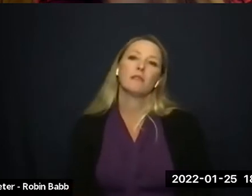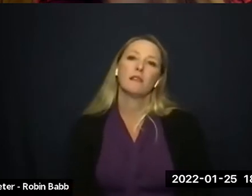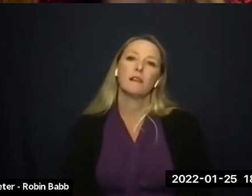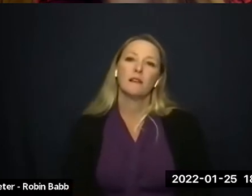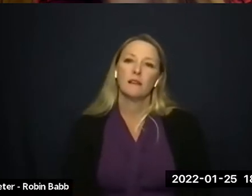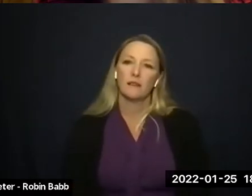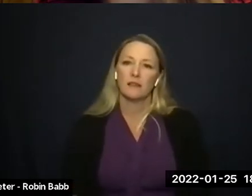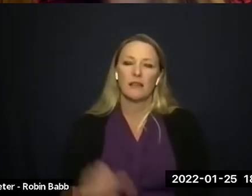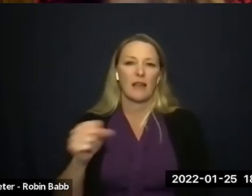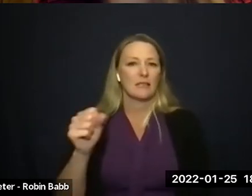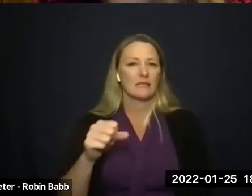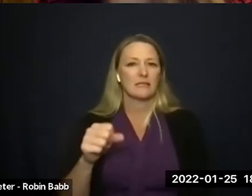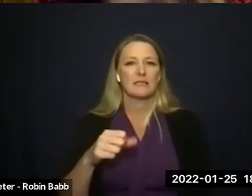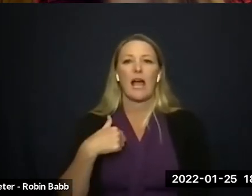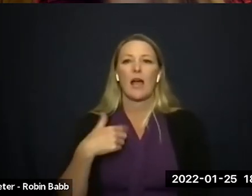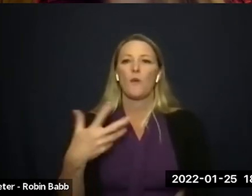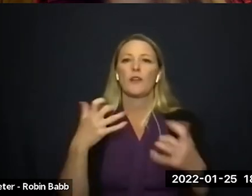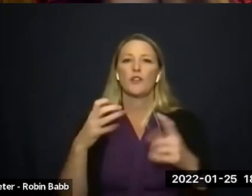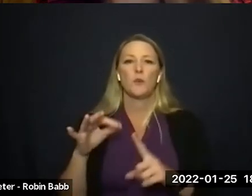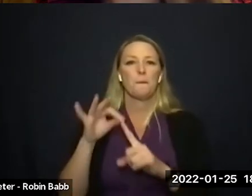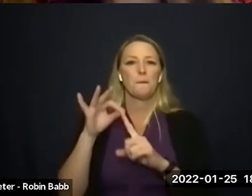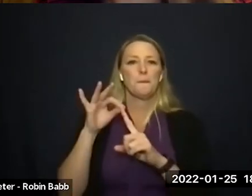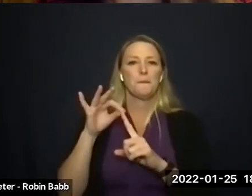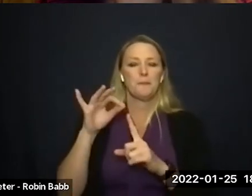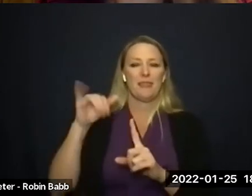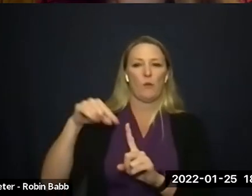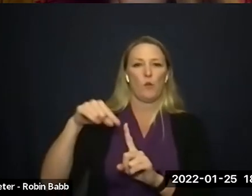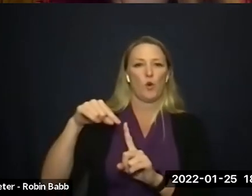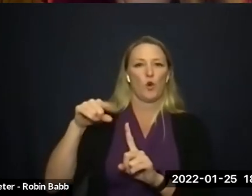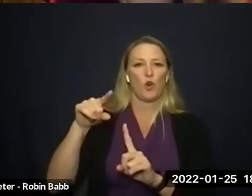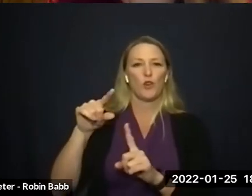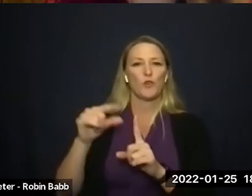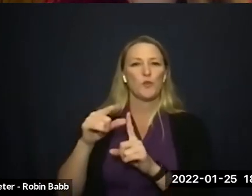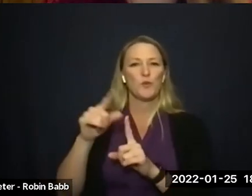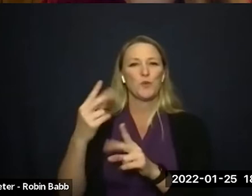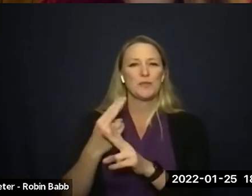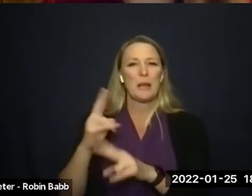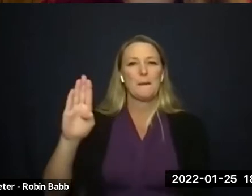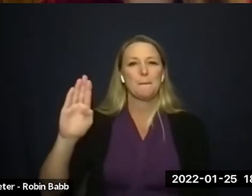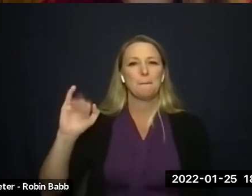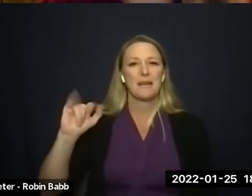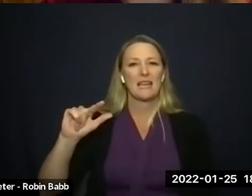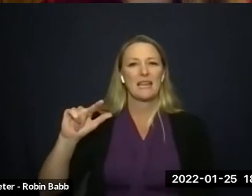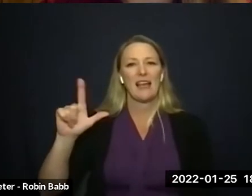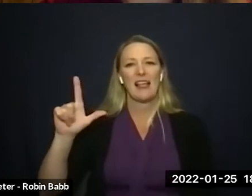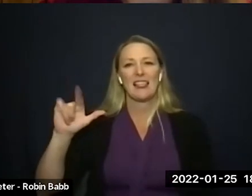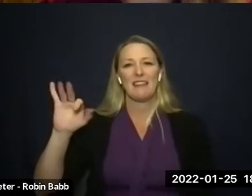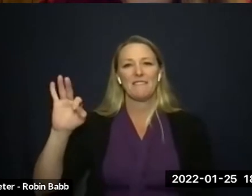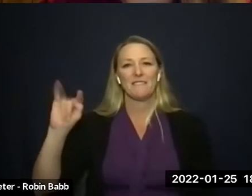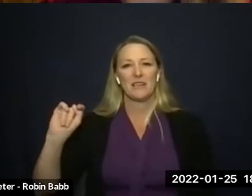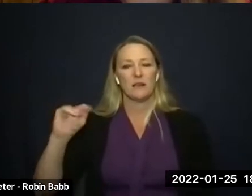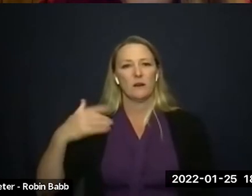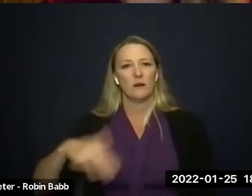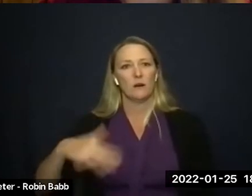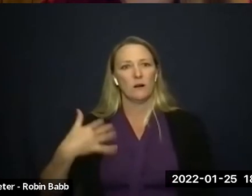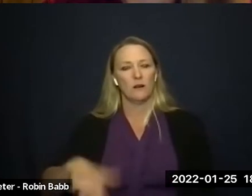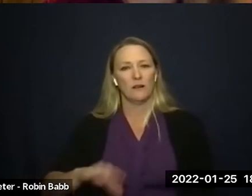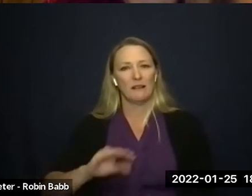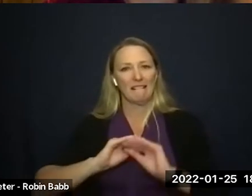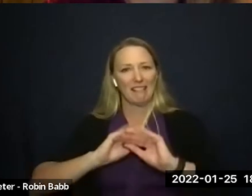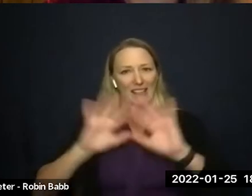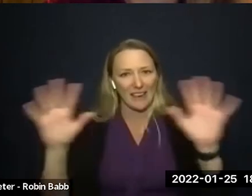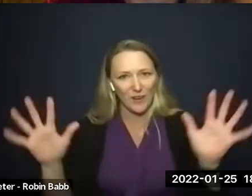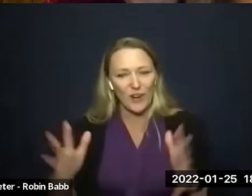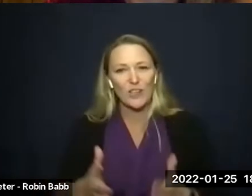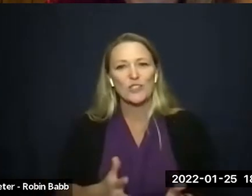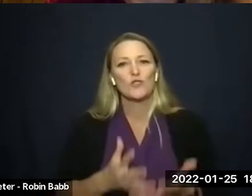and to the staff i wanted to pick up on the word you use big lift because that is so clear that there has been such a massive lift